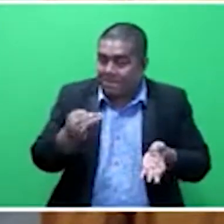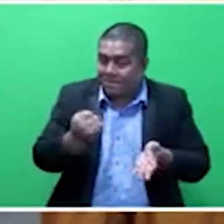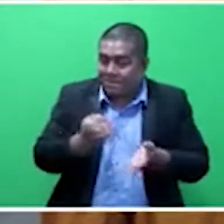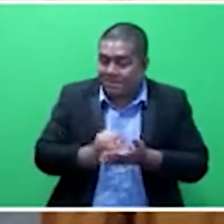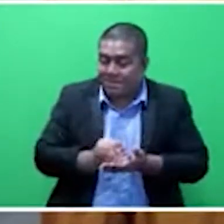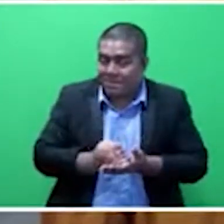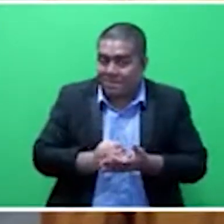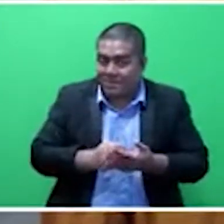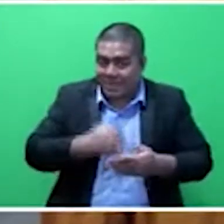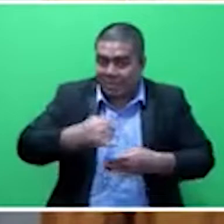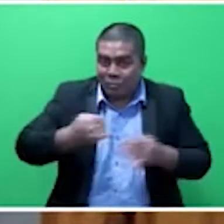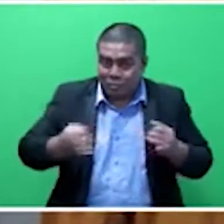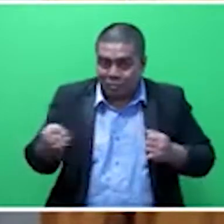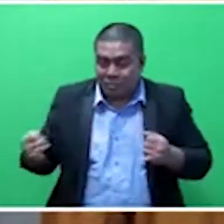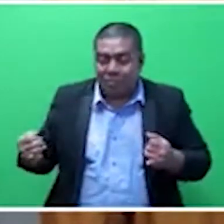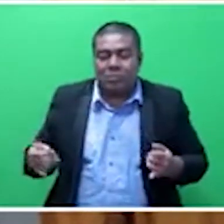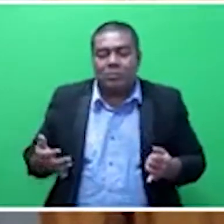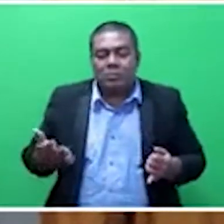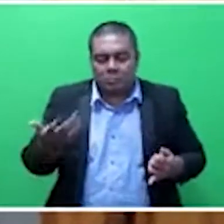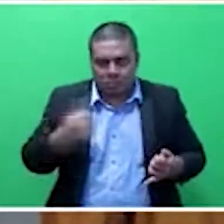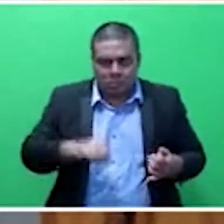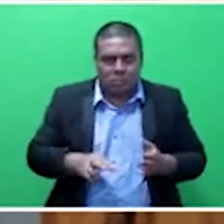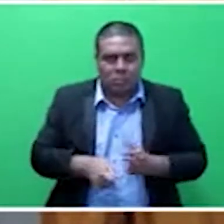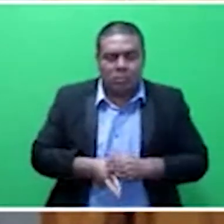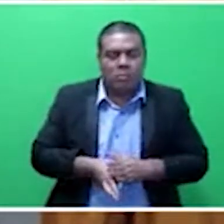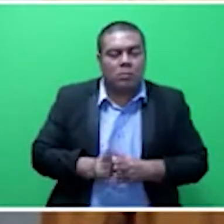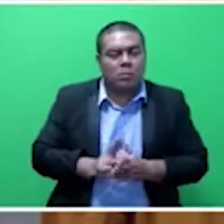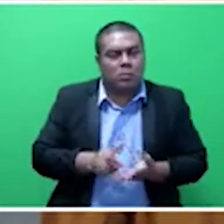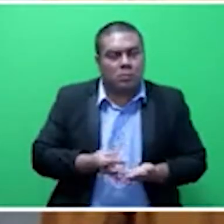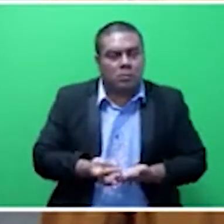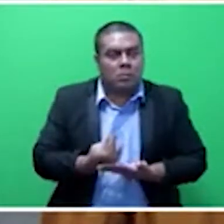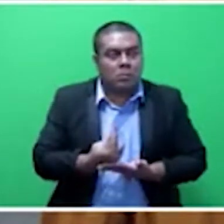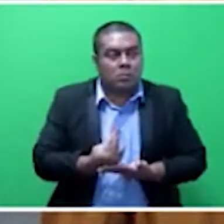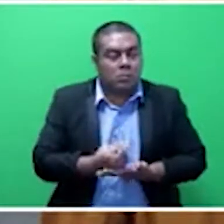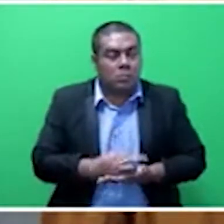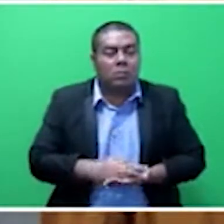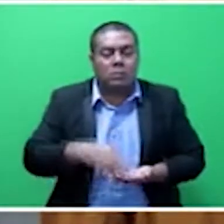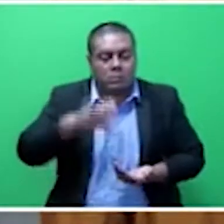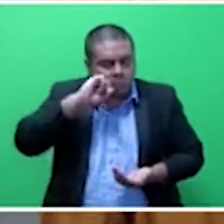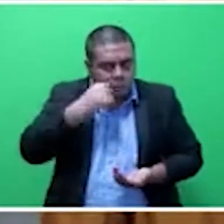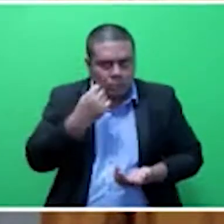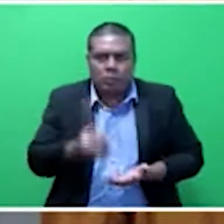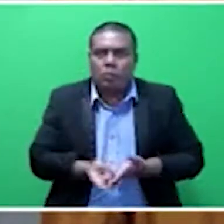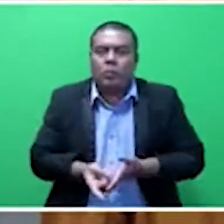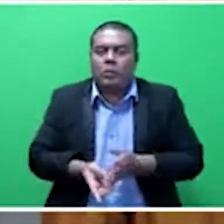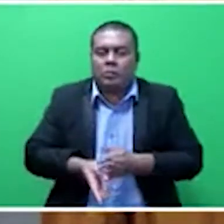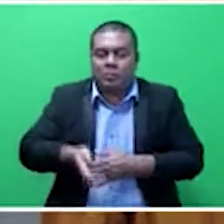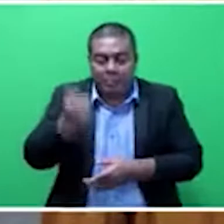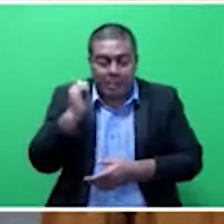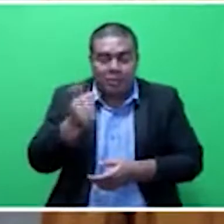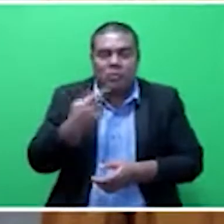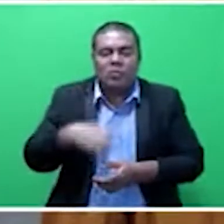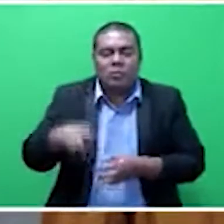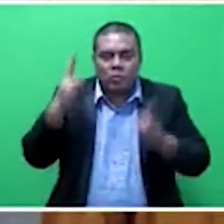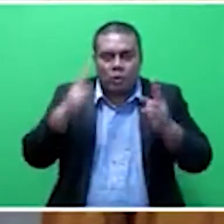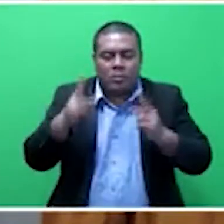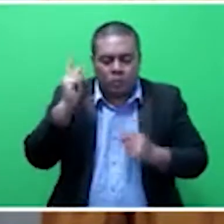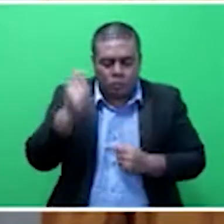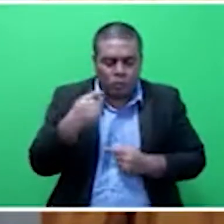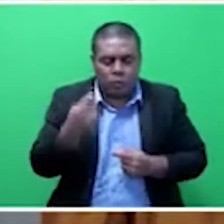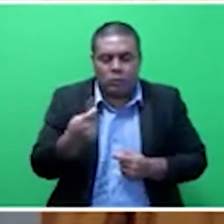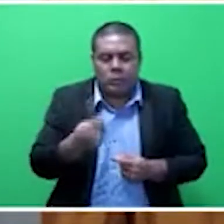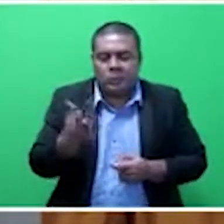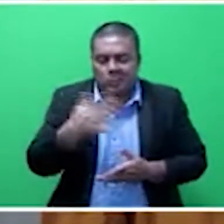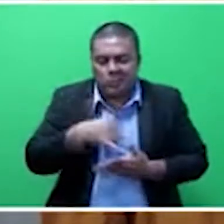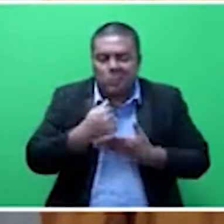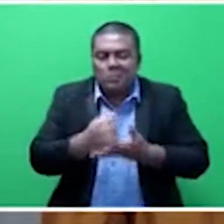this isn't going to return to pre-COVID conditions at this stage, but it will return to normal soon. And we have got to support that industry